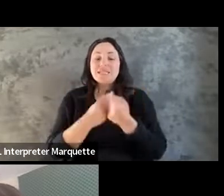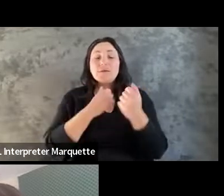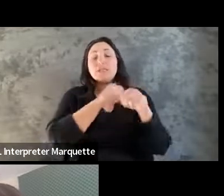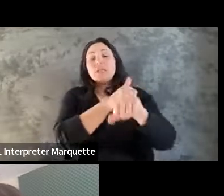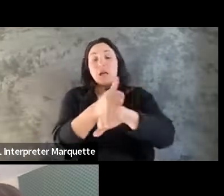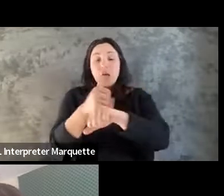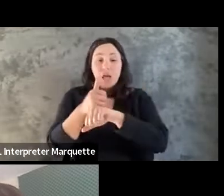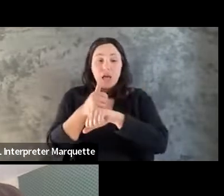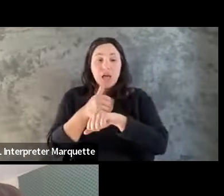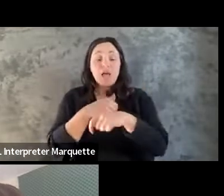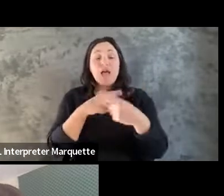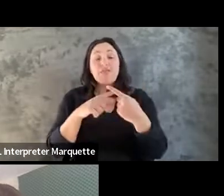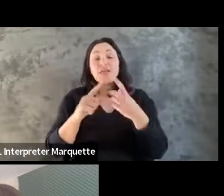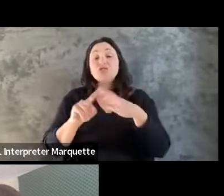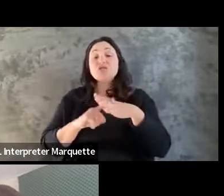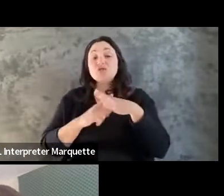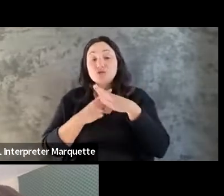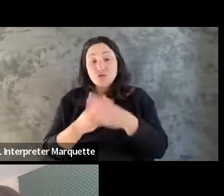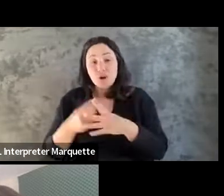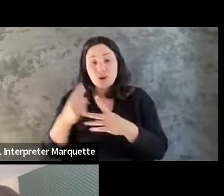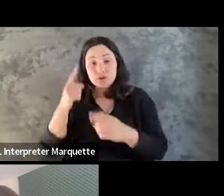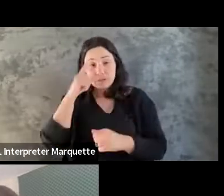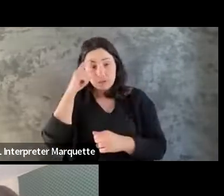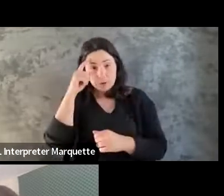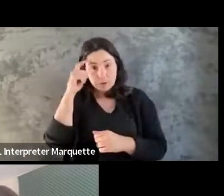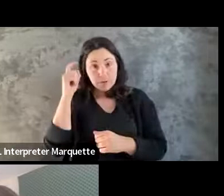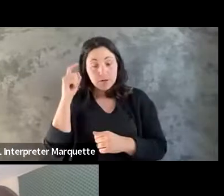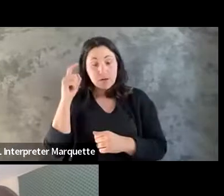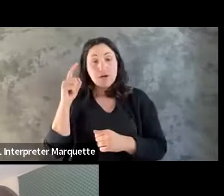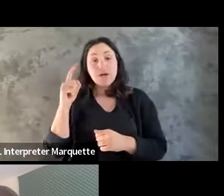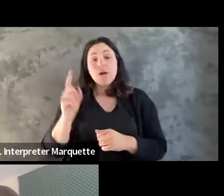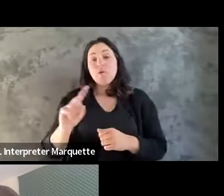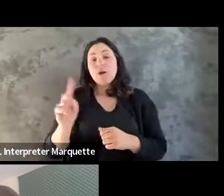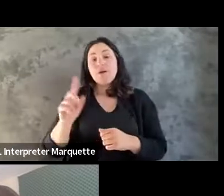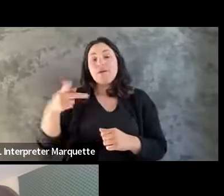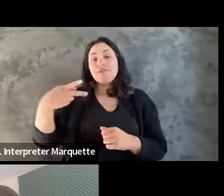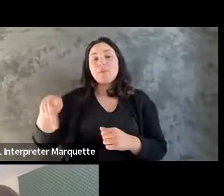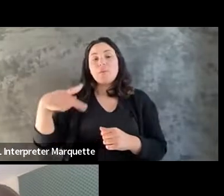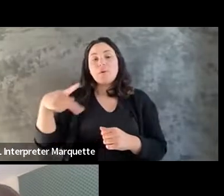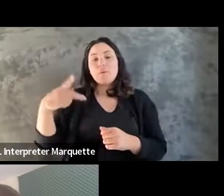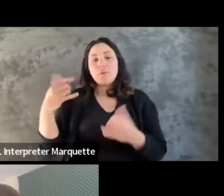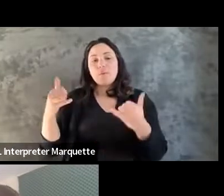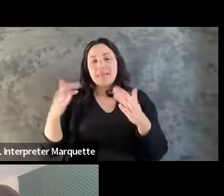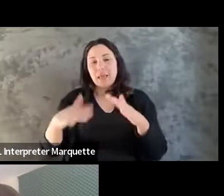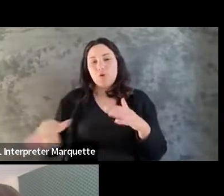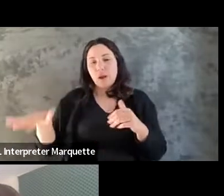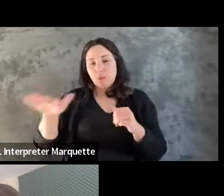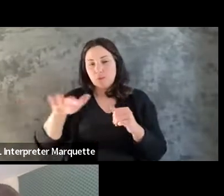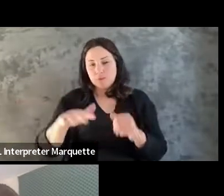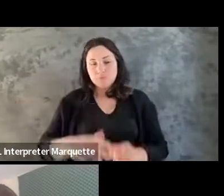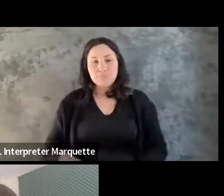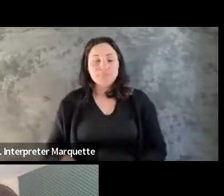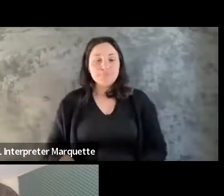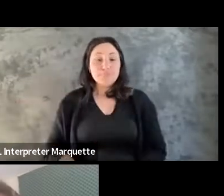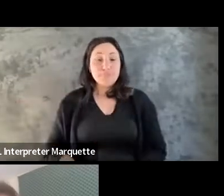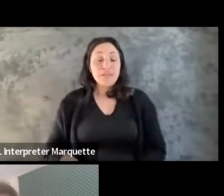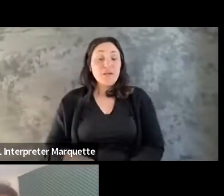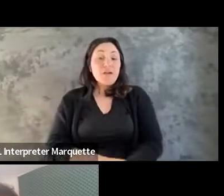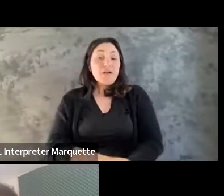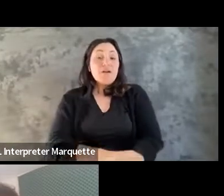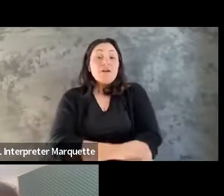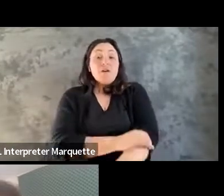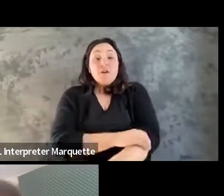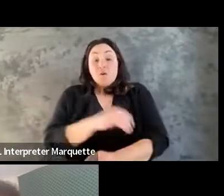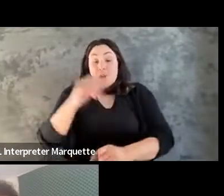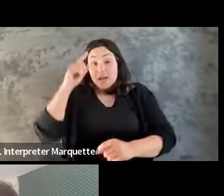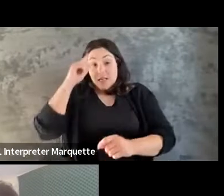building, which will actually start in the purple playground. Right now, we thought we were going to have to move a lot